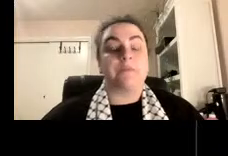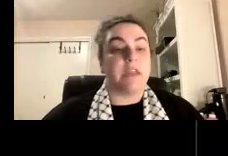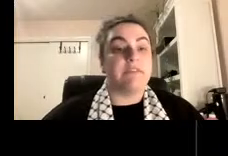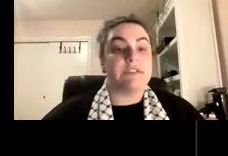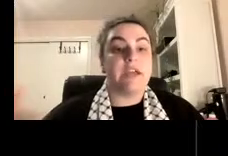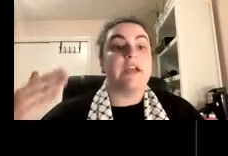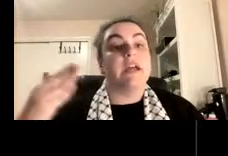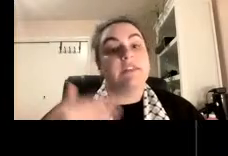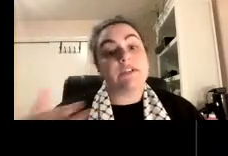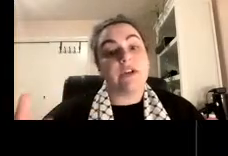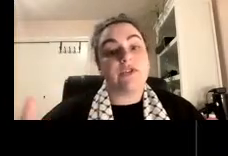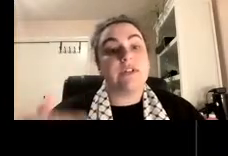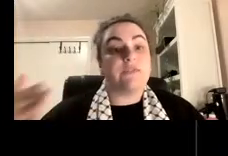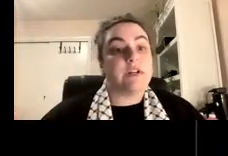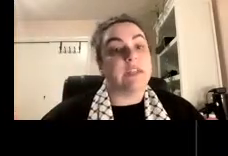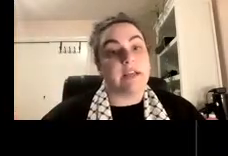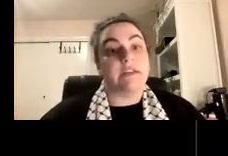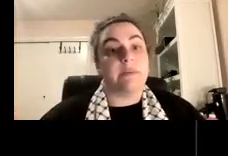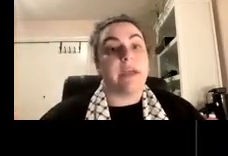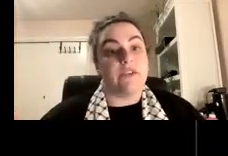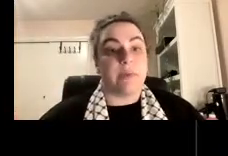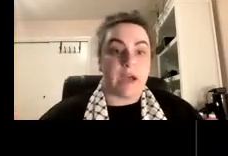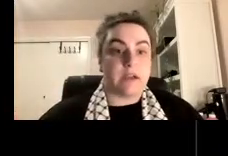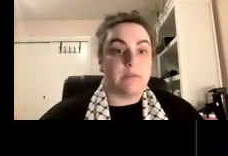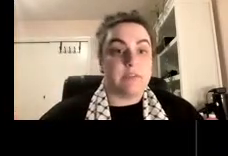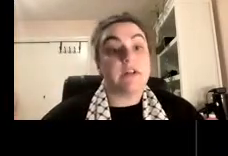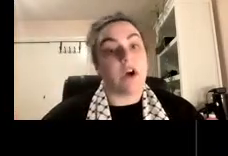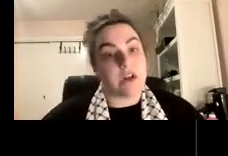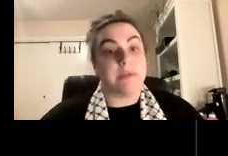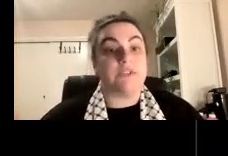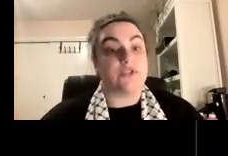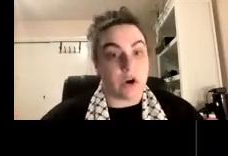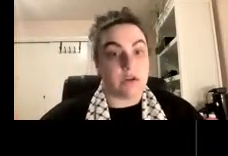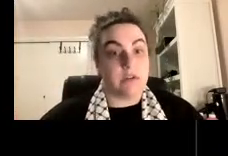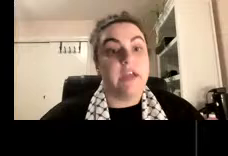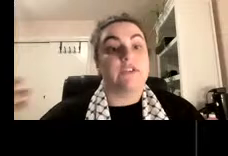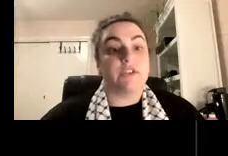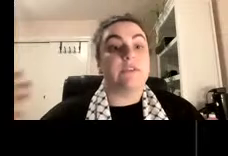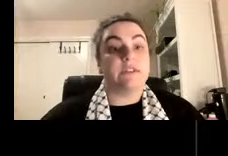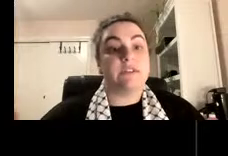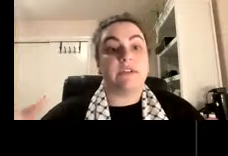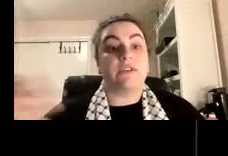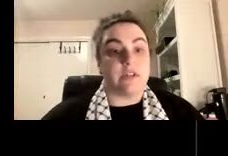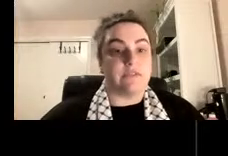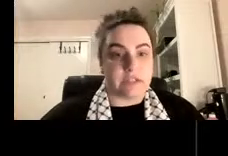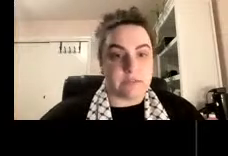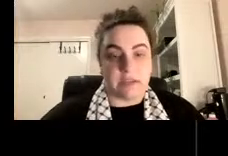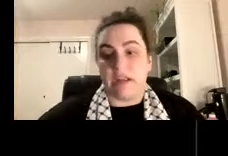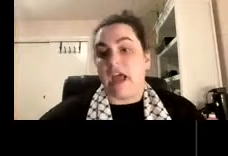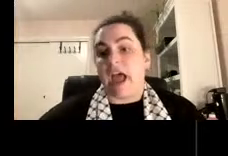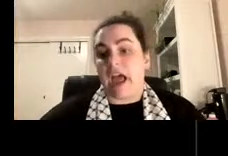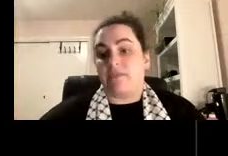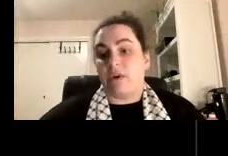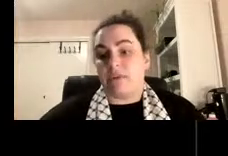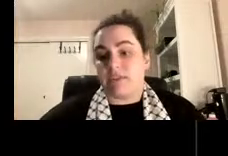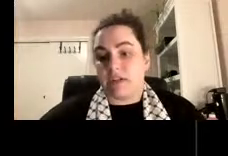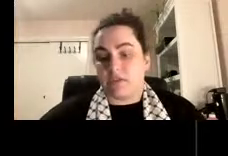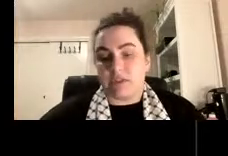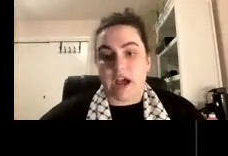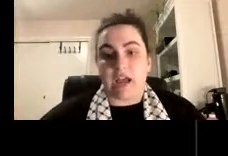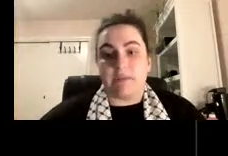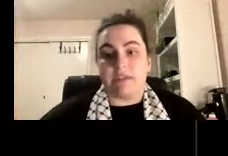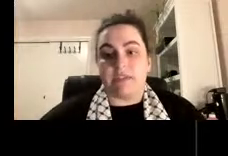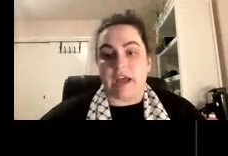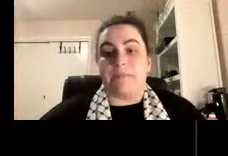Israel. And they say, this country is very likely to pay you back. Their economy is strong. So this is a good investment. And what we've seen